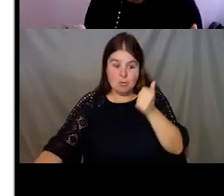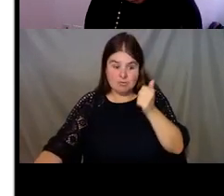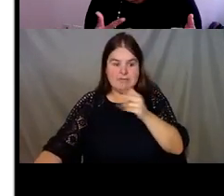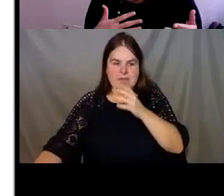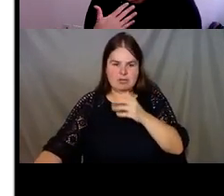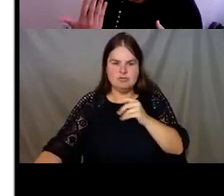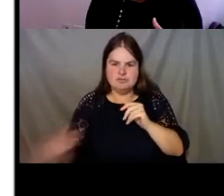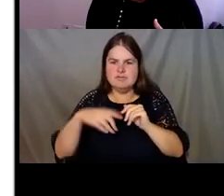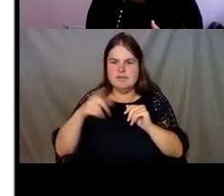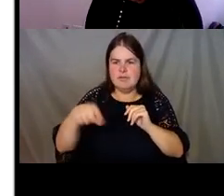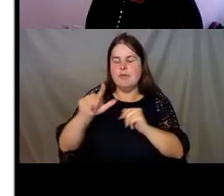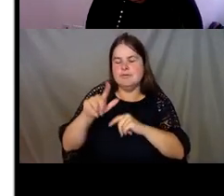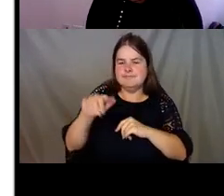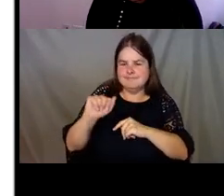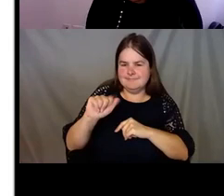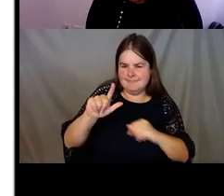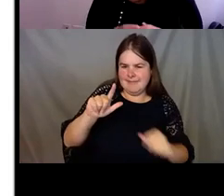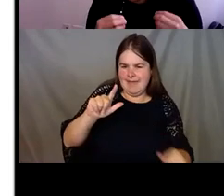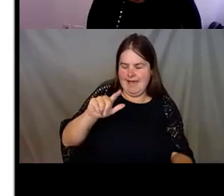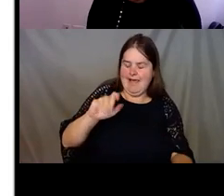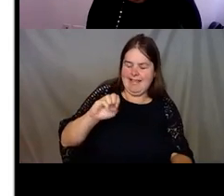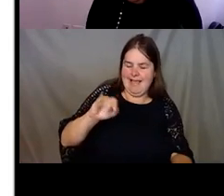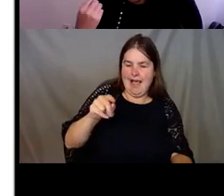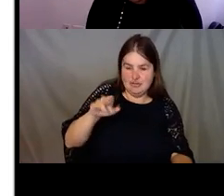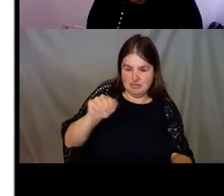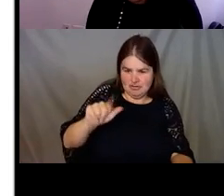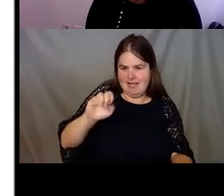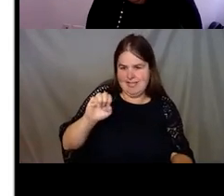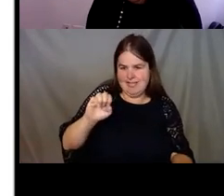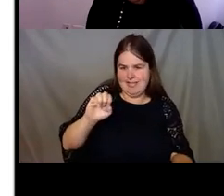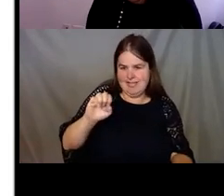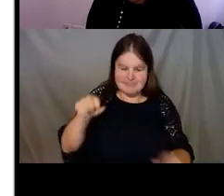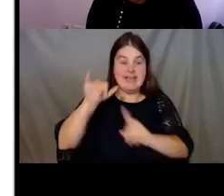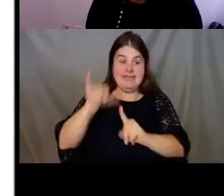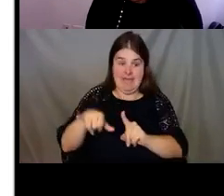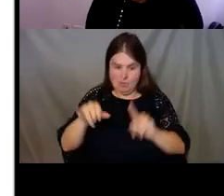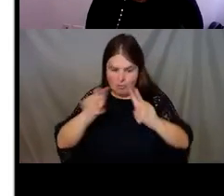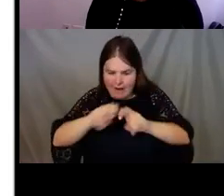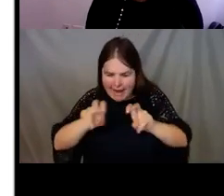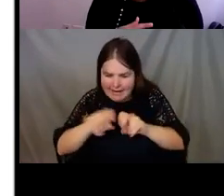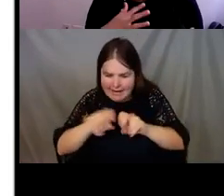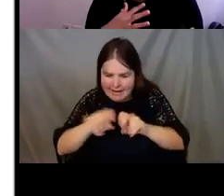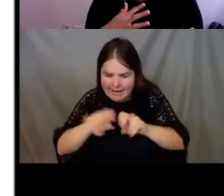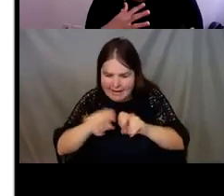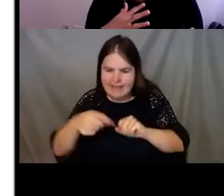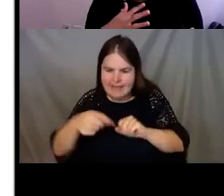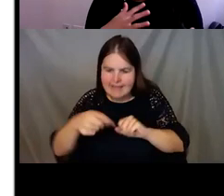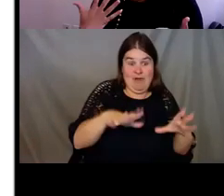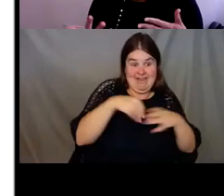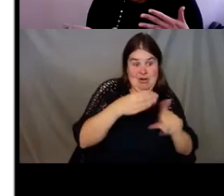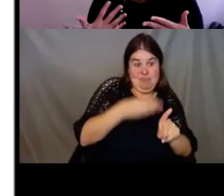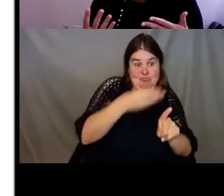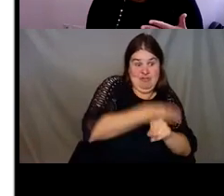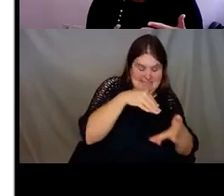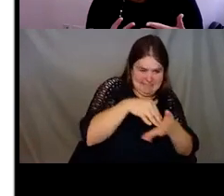then we interviewed 40 new Hispanic moms who were pregnant at the height of the pandemic. And so we wanted to get, you know,